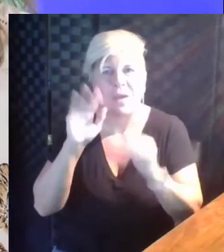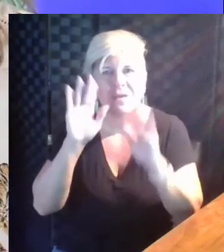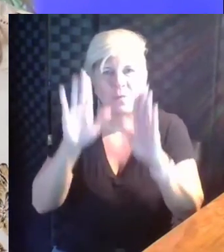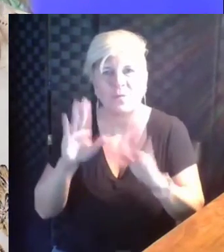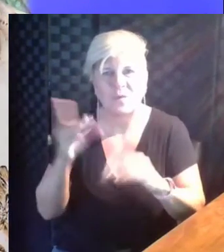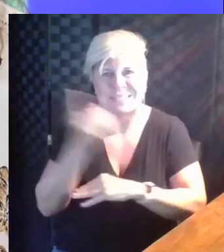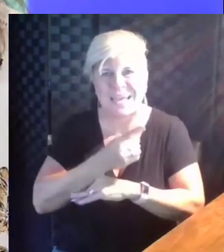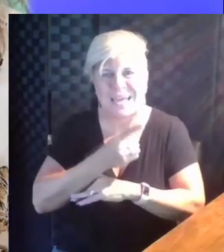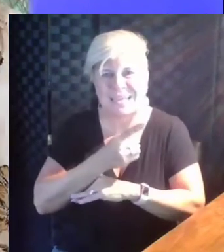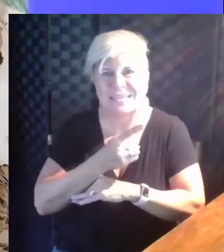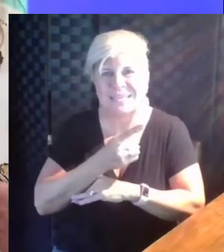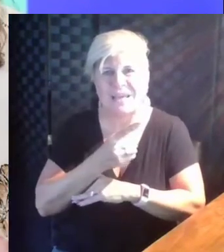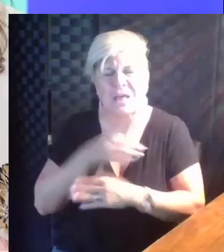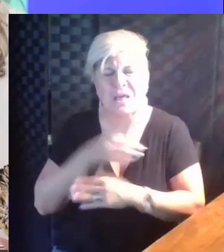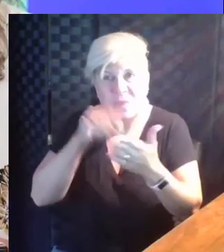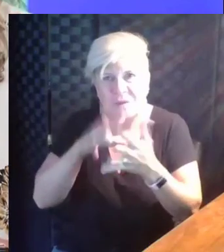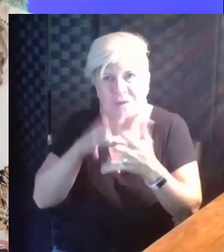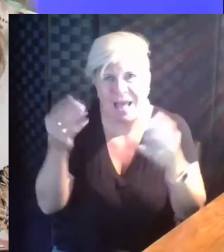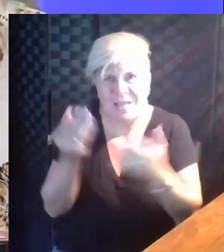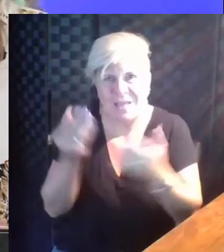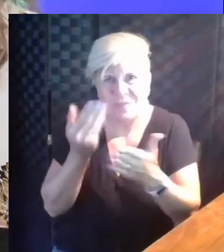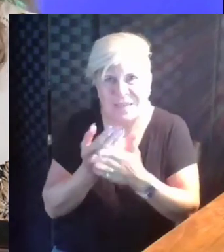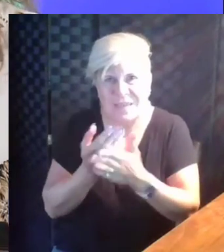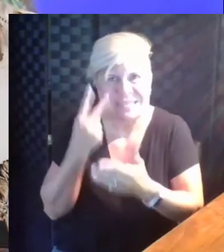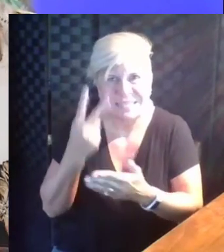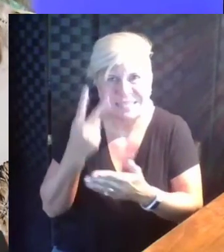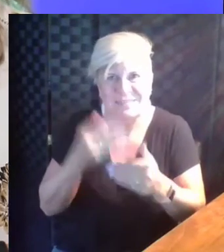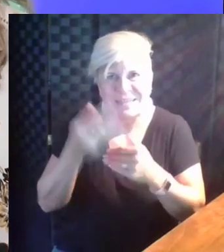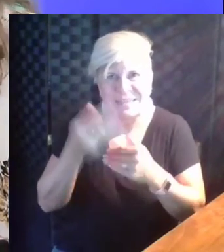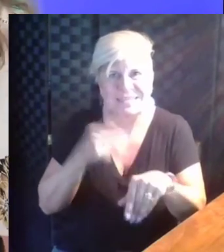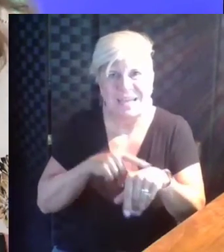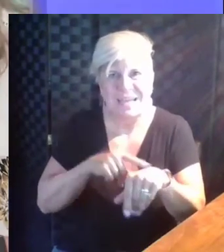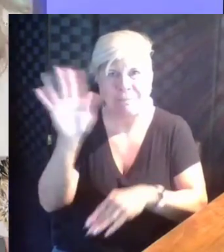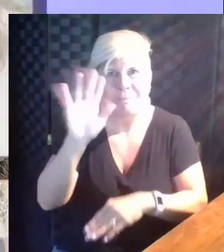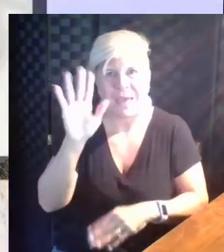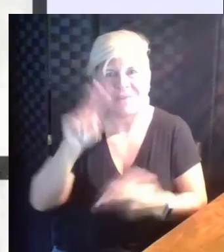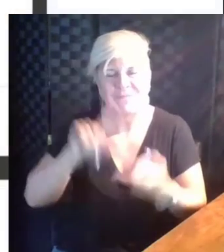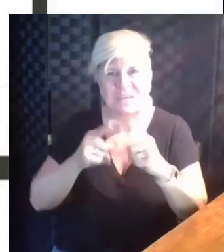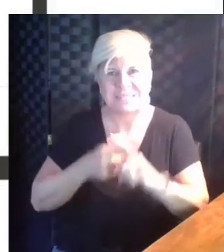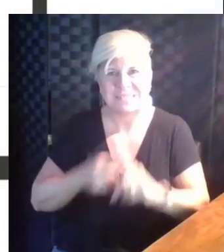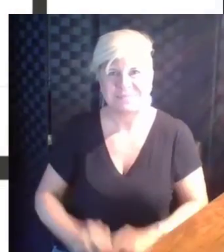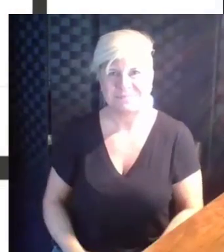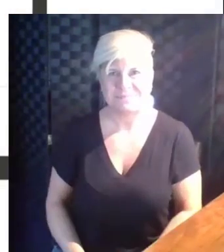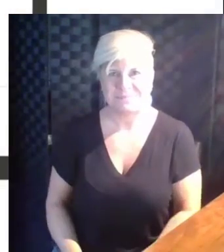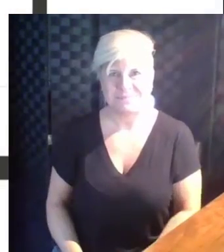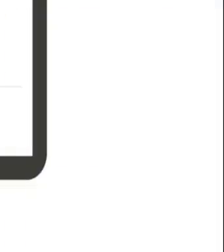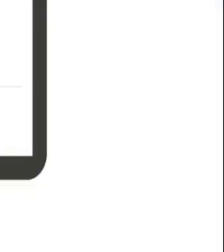great time today and that you learned lots of new things. I'll see you next time. Bye, friends.